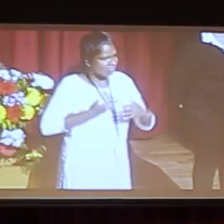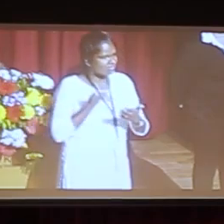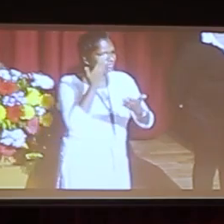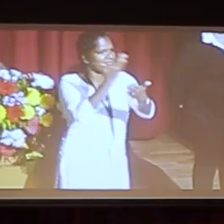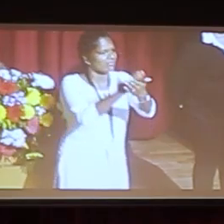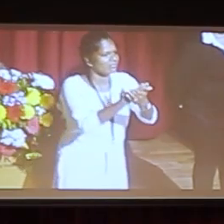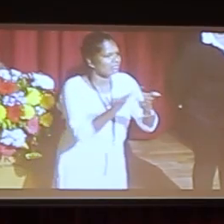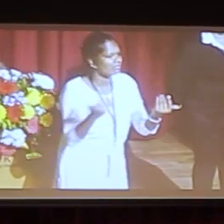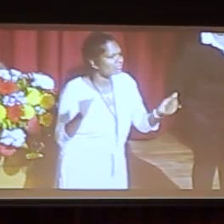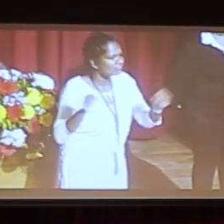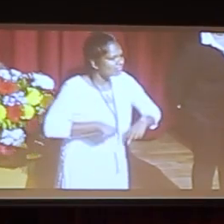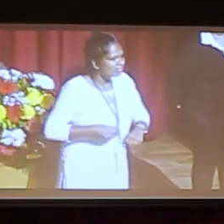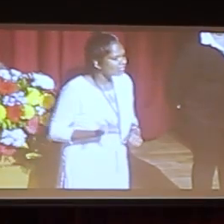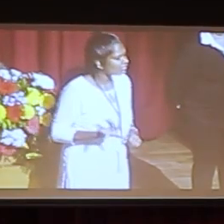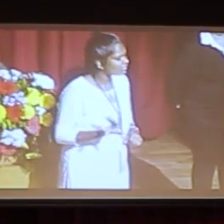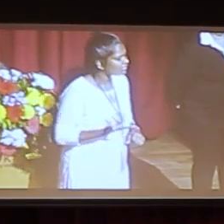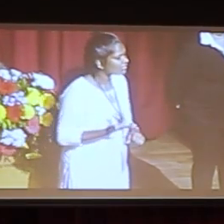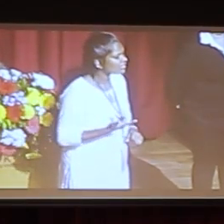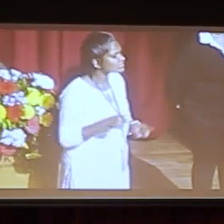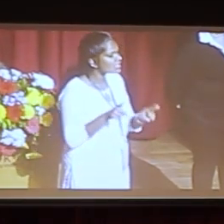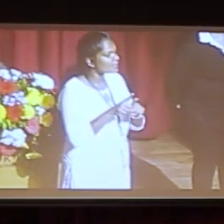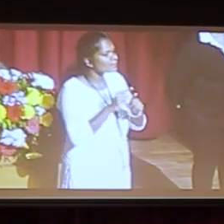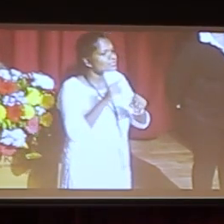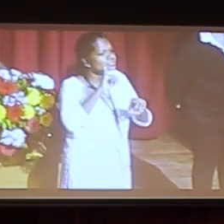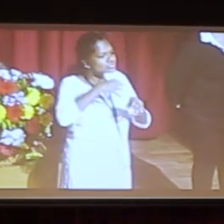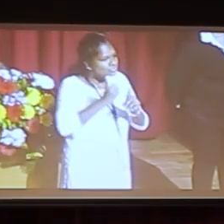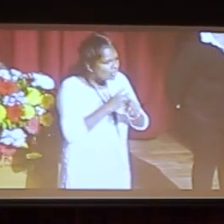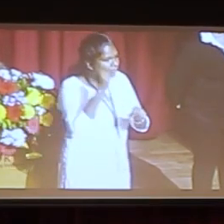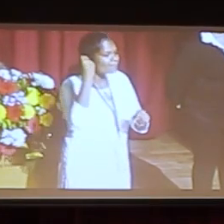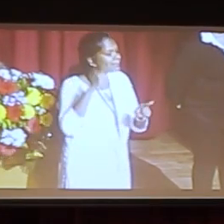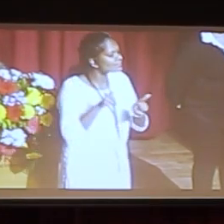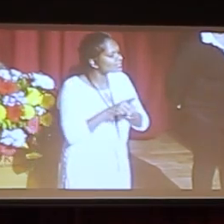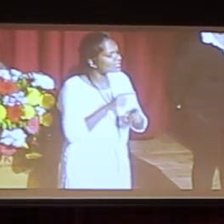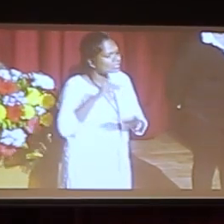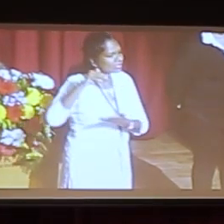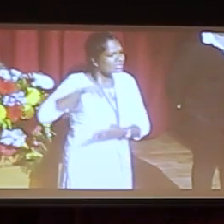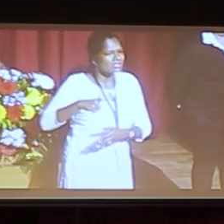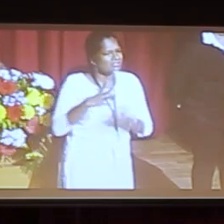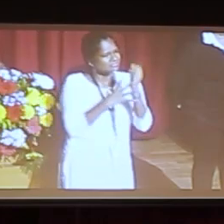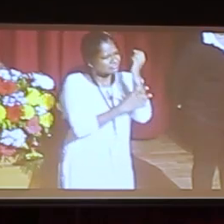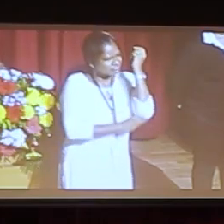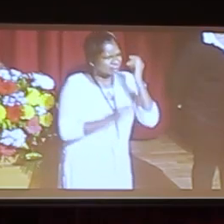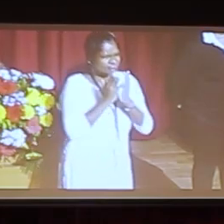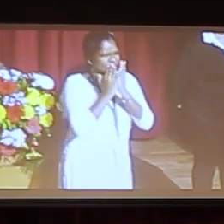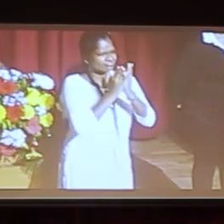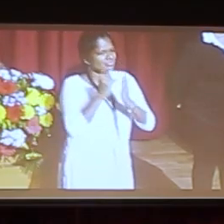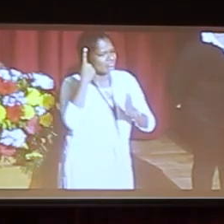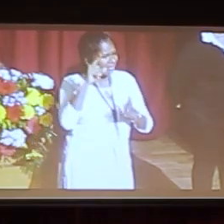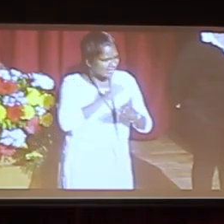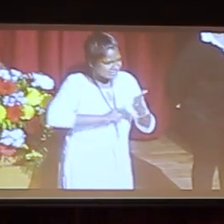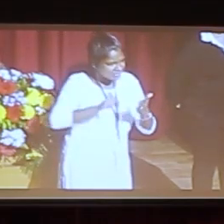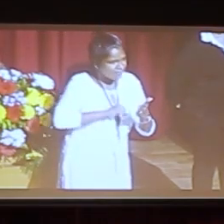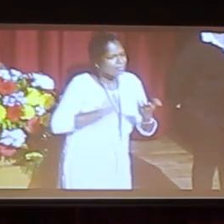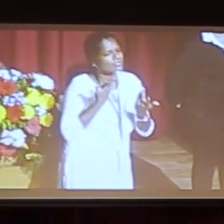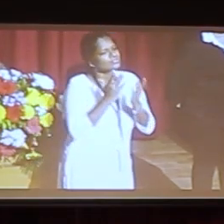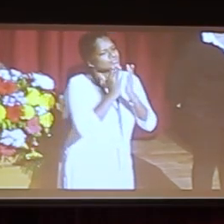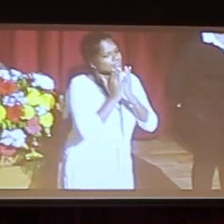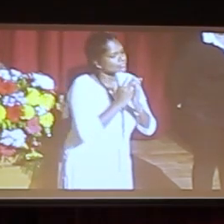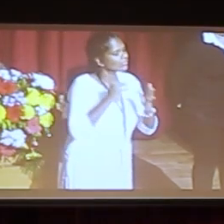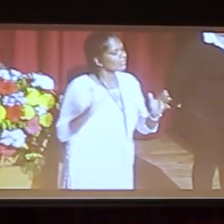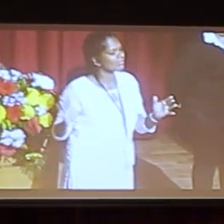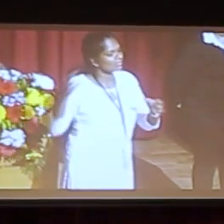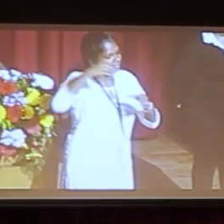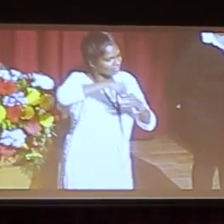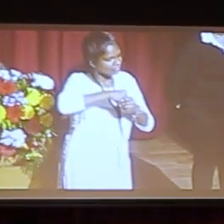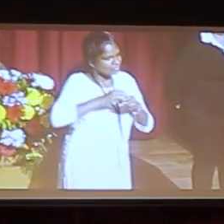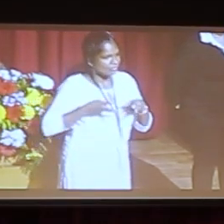Can anybody deny employment to this child who has studied in the school the inclusive